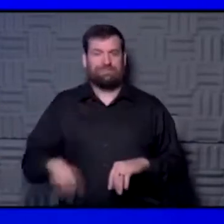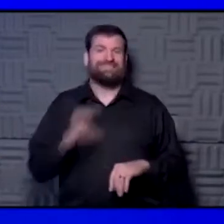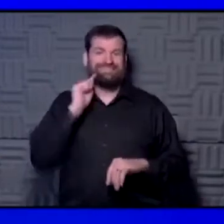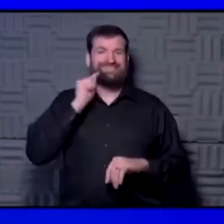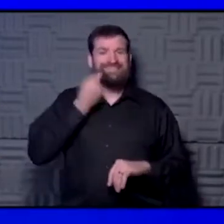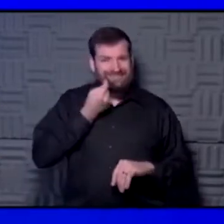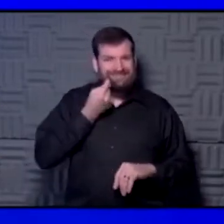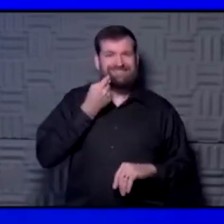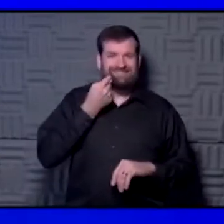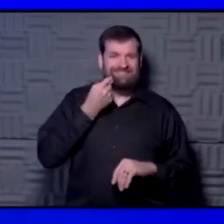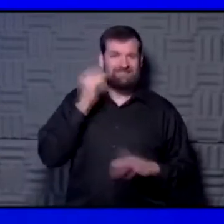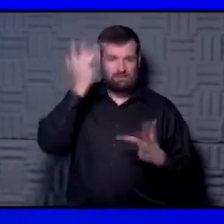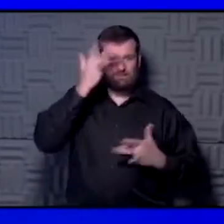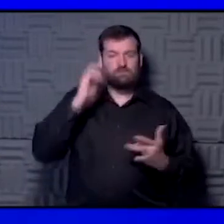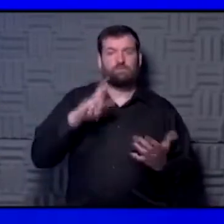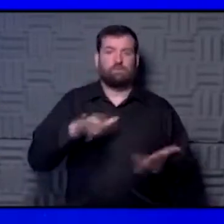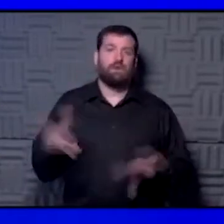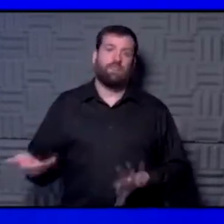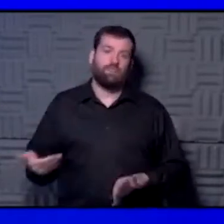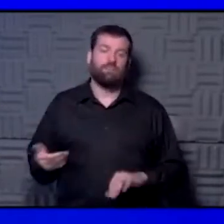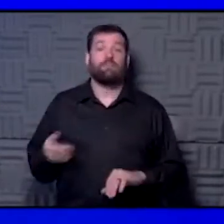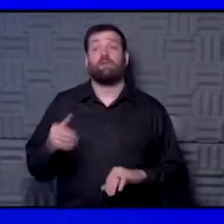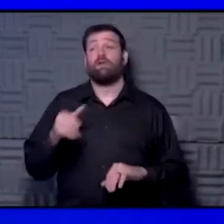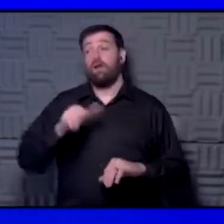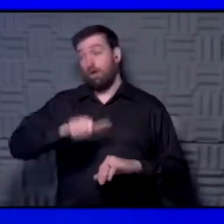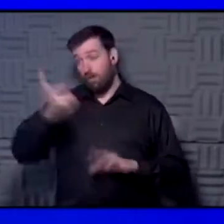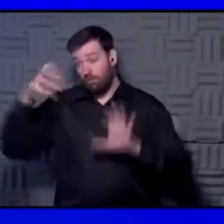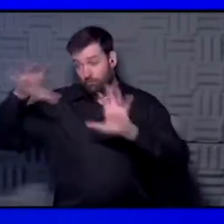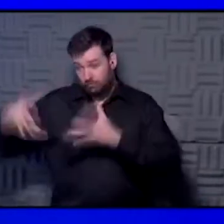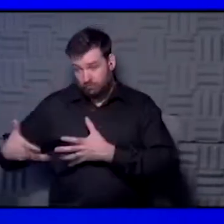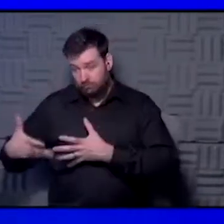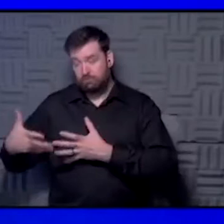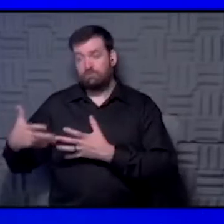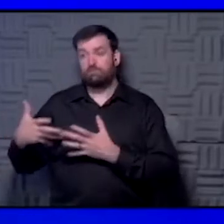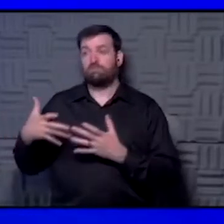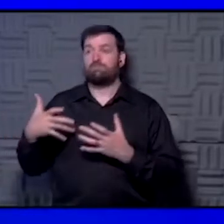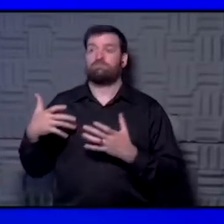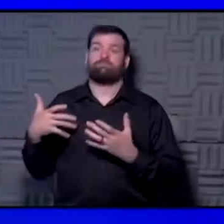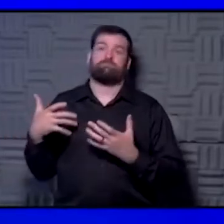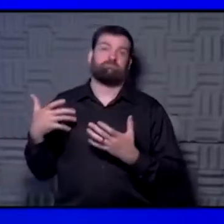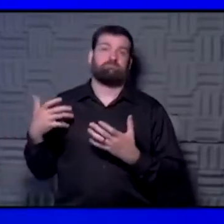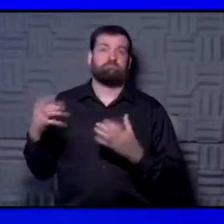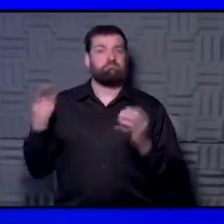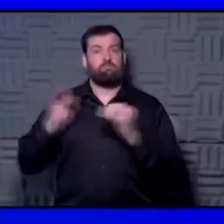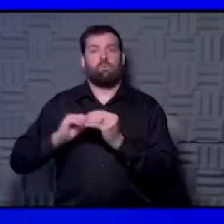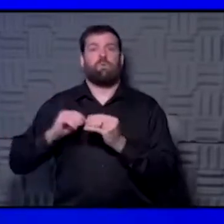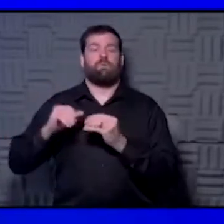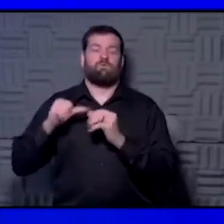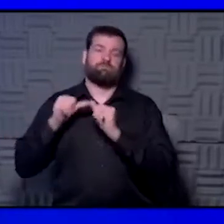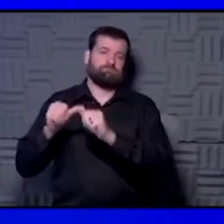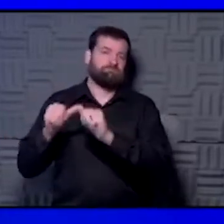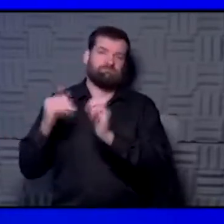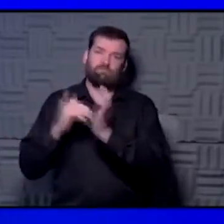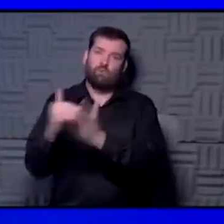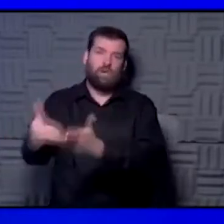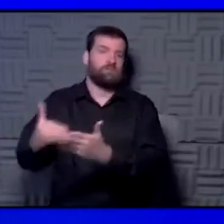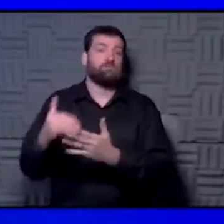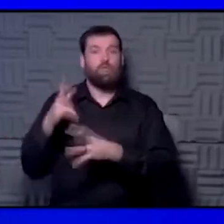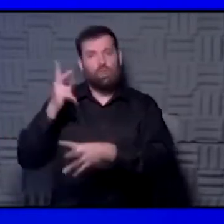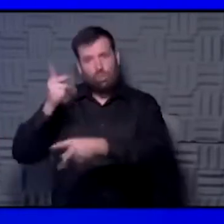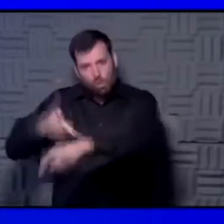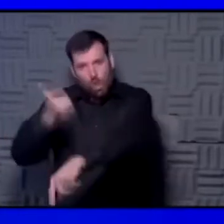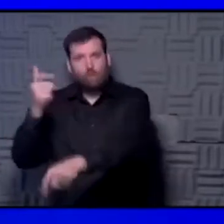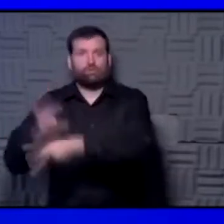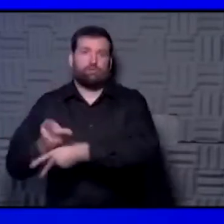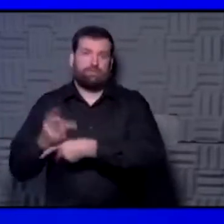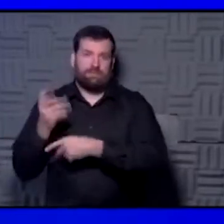and death. And then the other percentage of patients that went on to having more chronic, needing long-term care